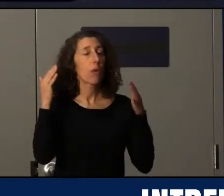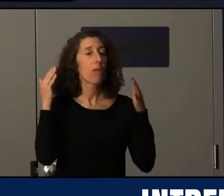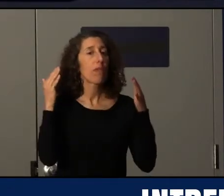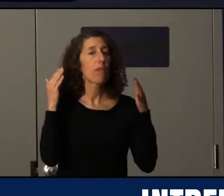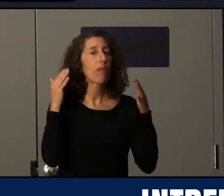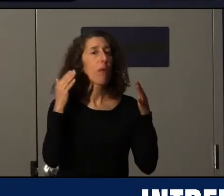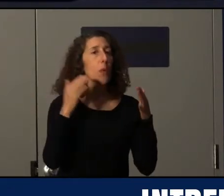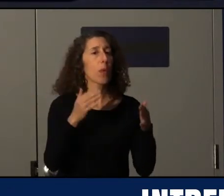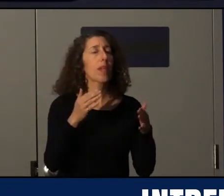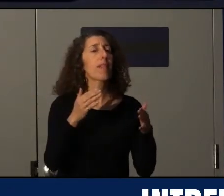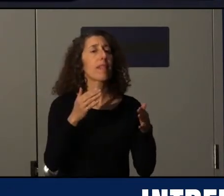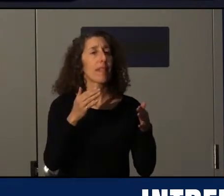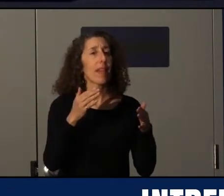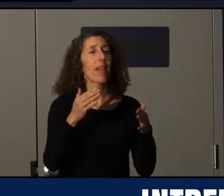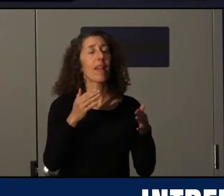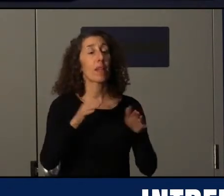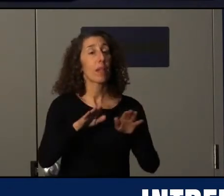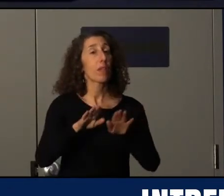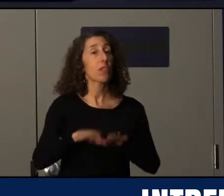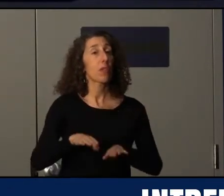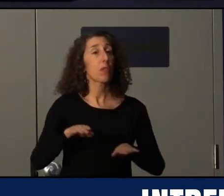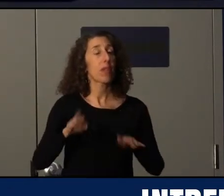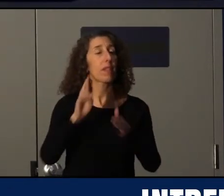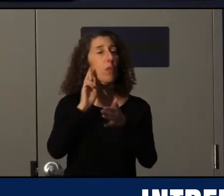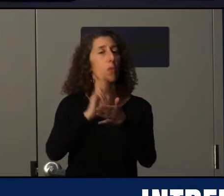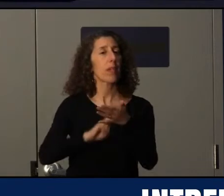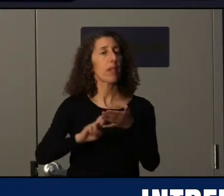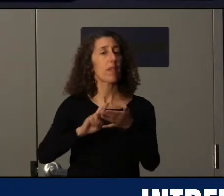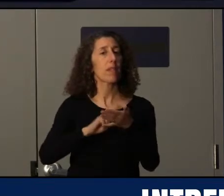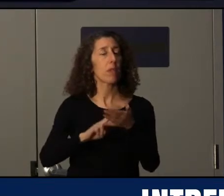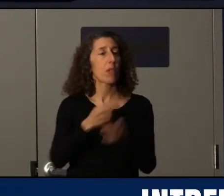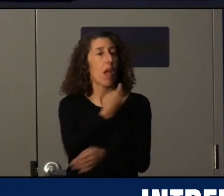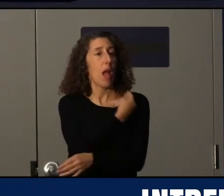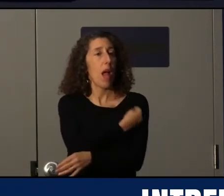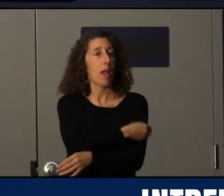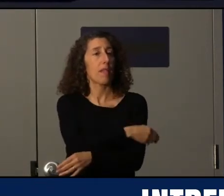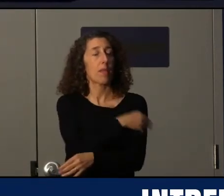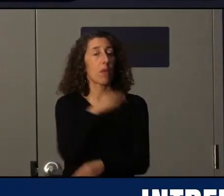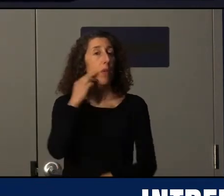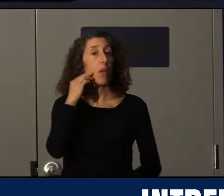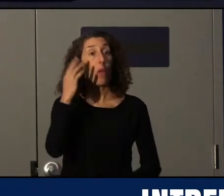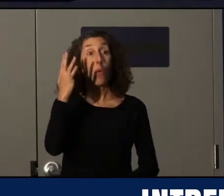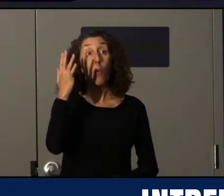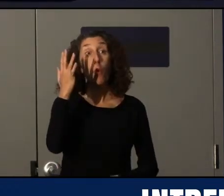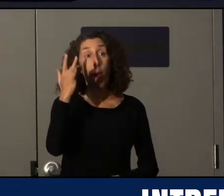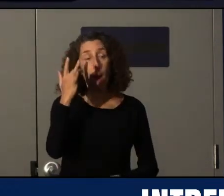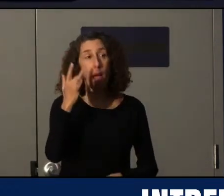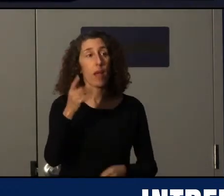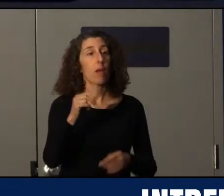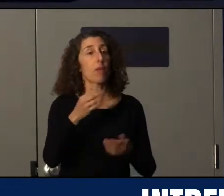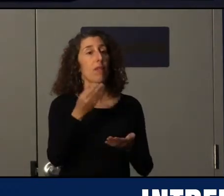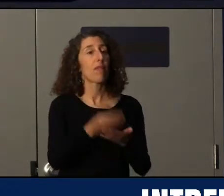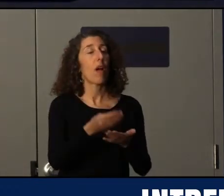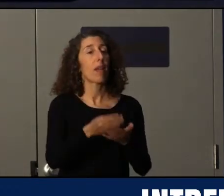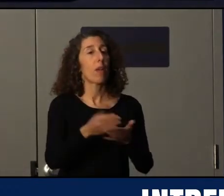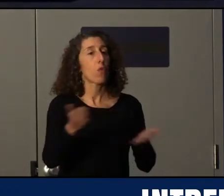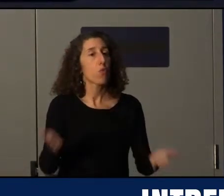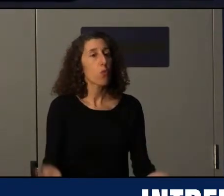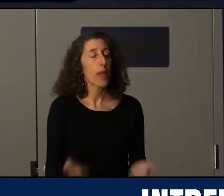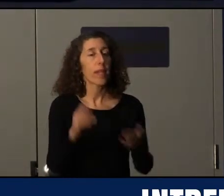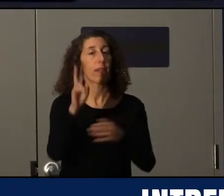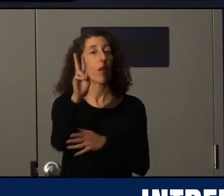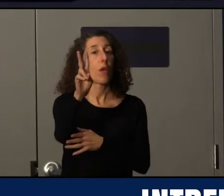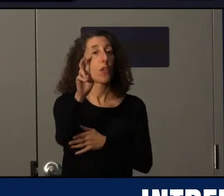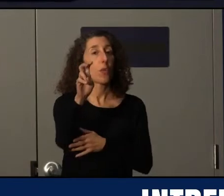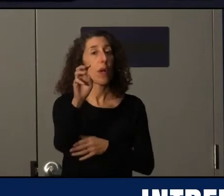goals as an inspiration for a mission was to raise $200 million for St. Jude Children's Research Hospital to try to end childhood